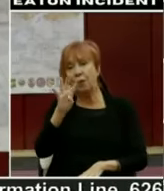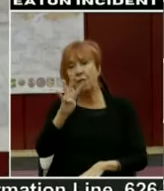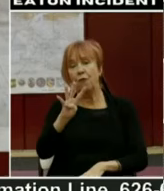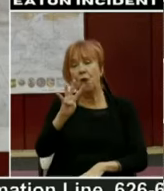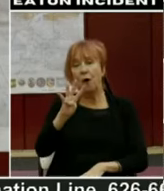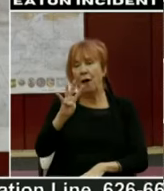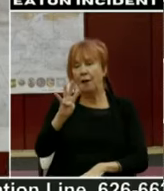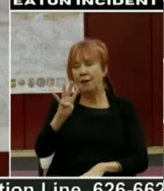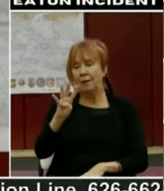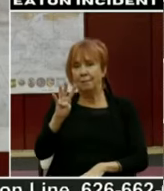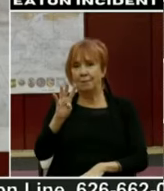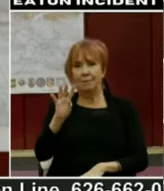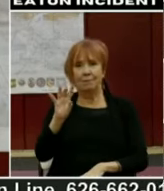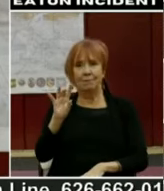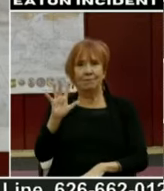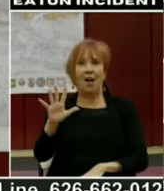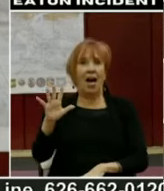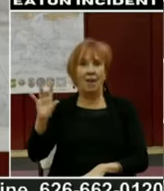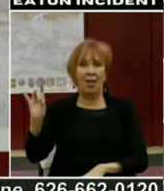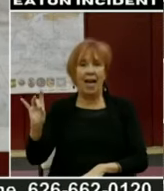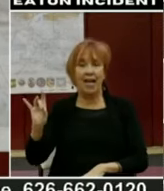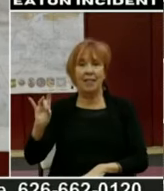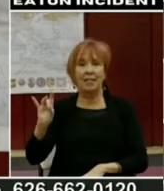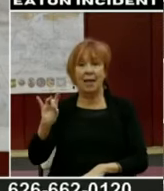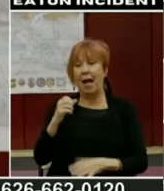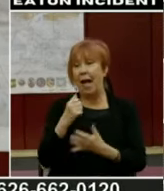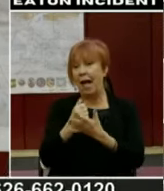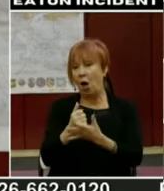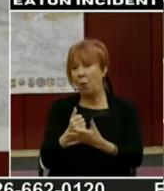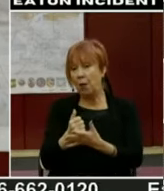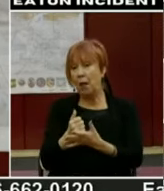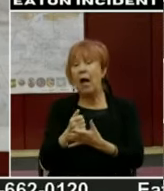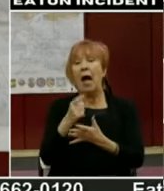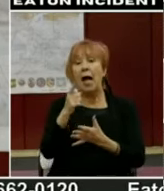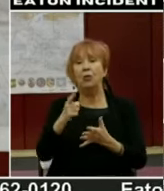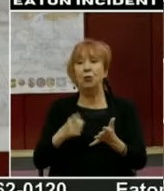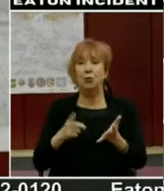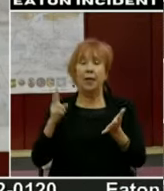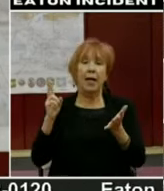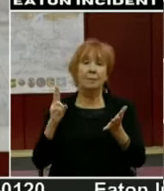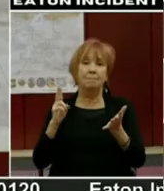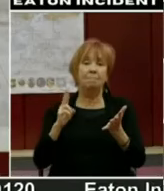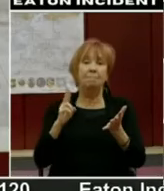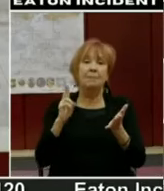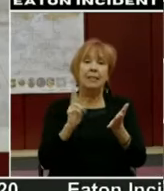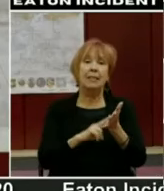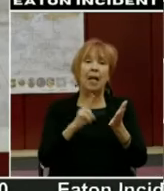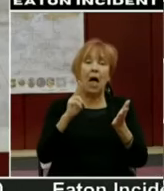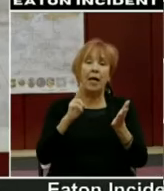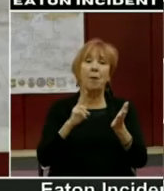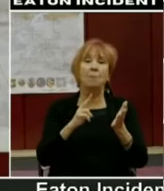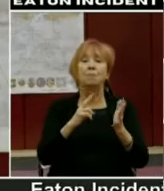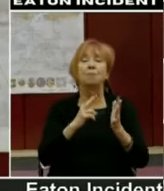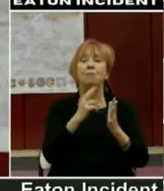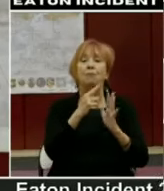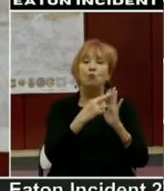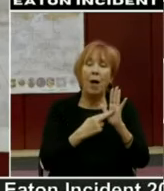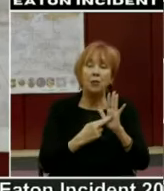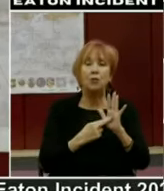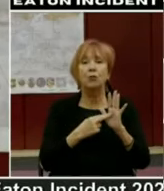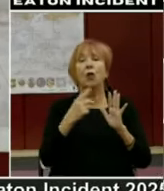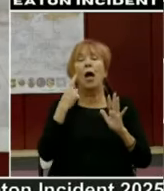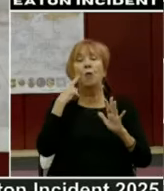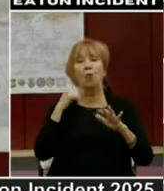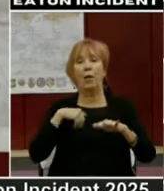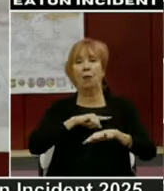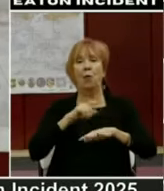1-800-458-HELP. And you can sign up for, and we will send an engineer to your property to examine it and make sure that it's properly